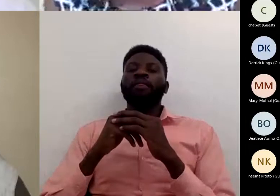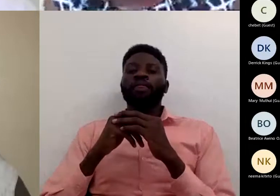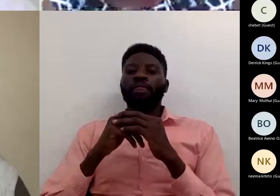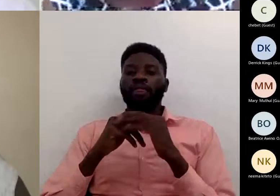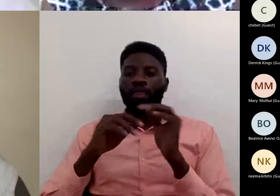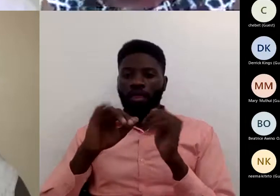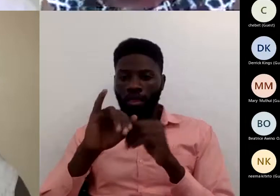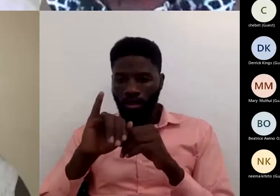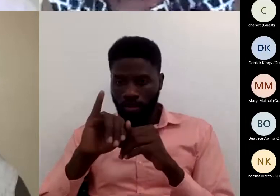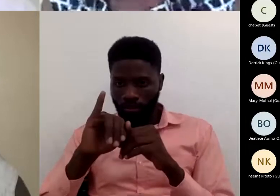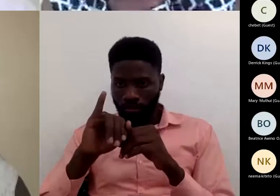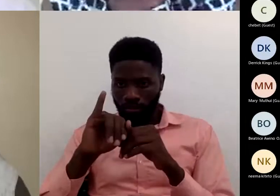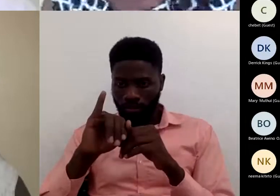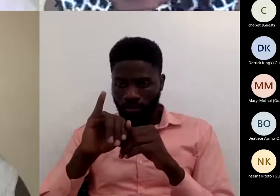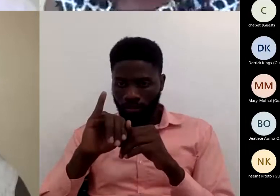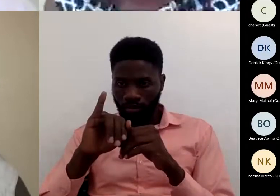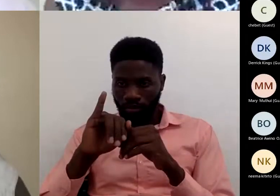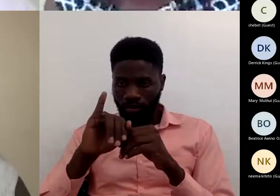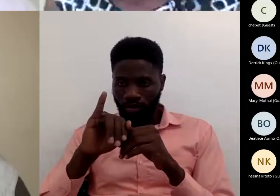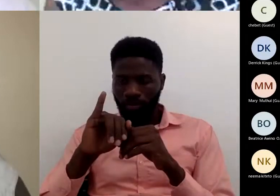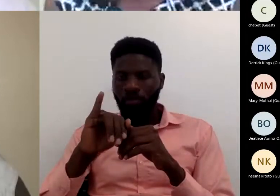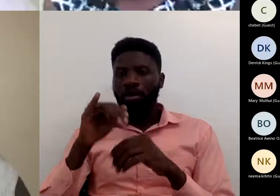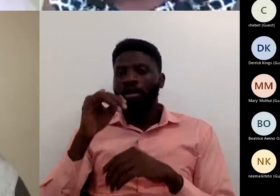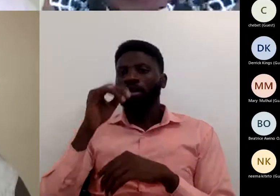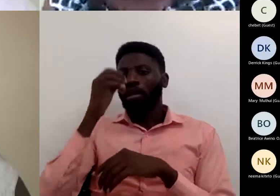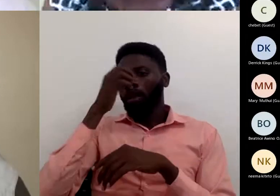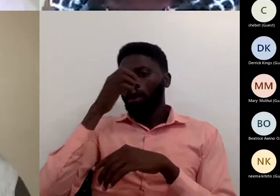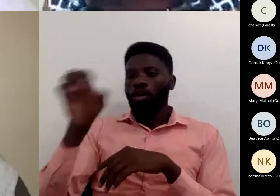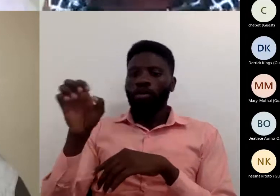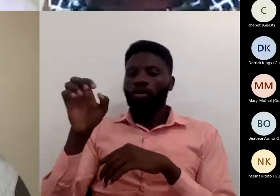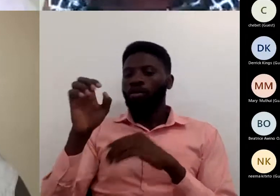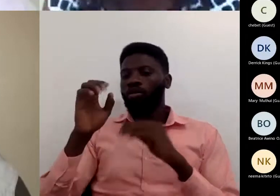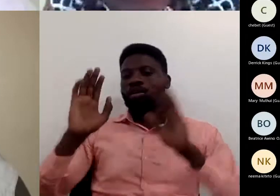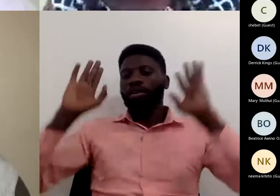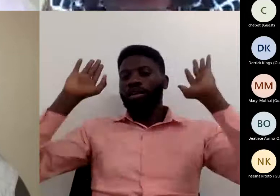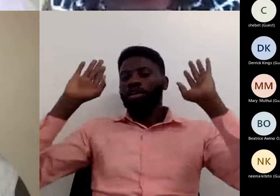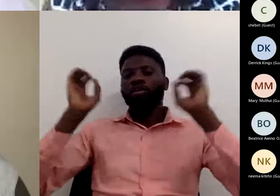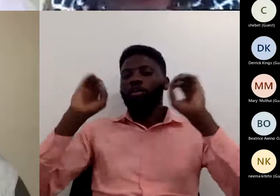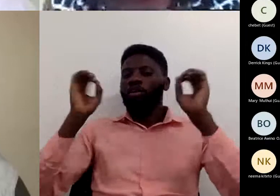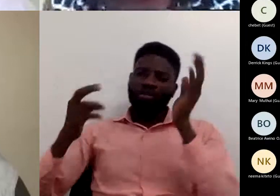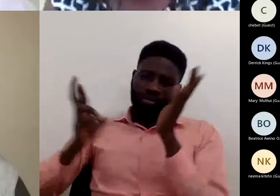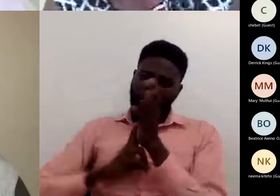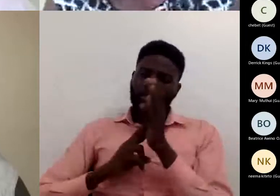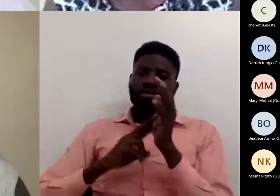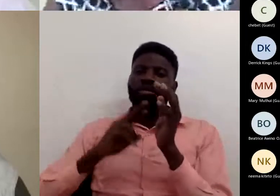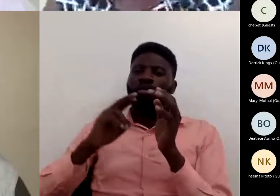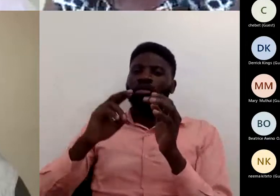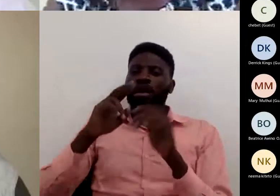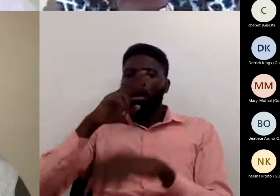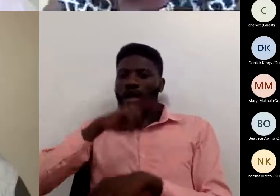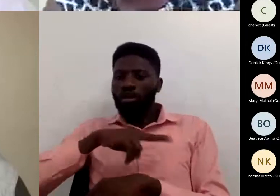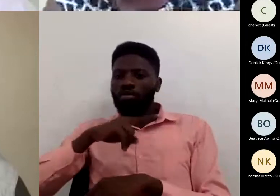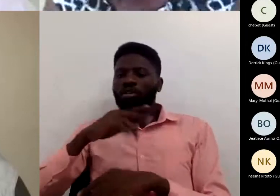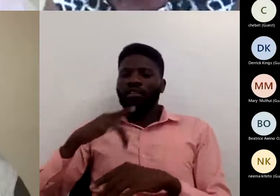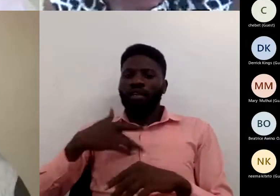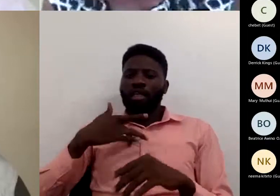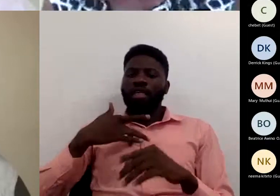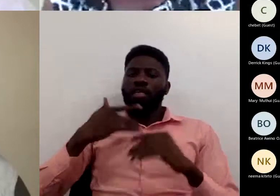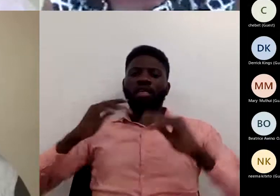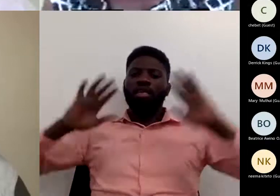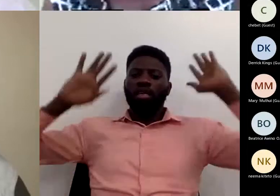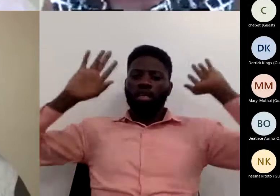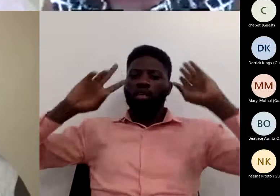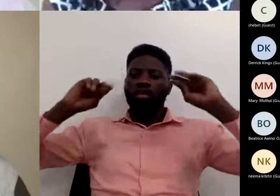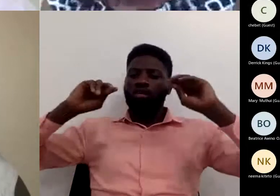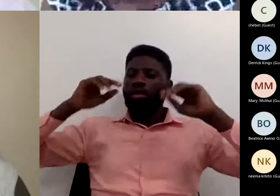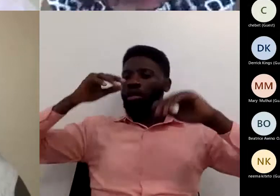is ignore. Don't quit. Just ignore. Just do it again. Ignore the urge to quit. Don't quit at all.